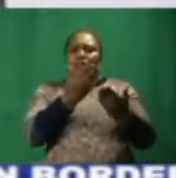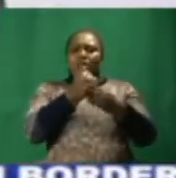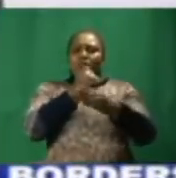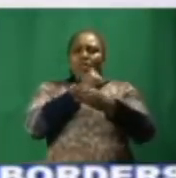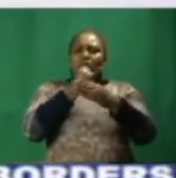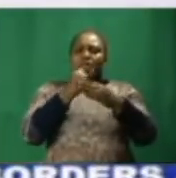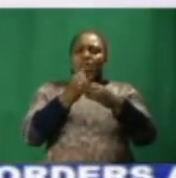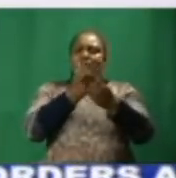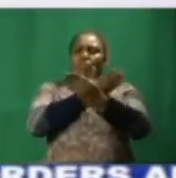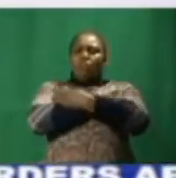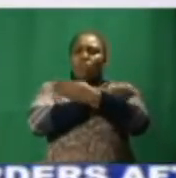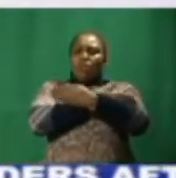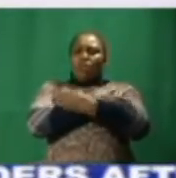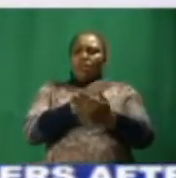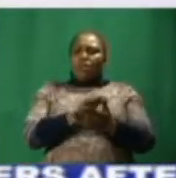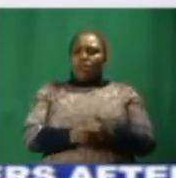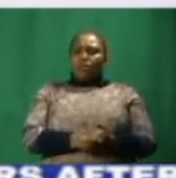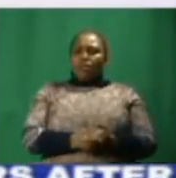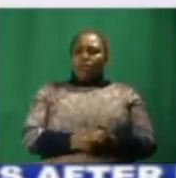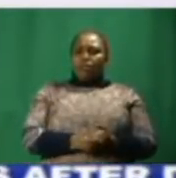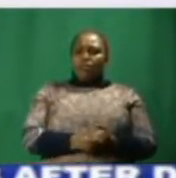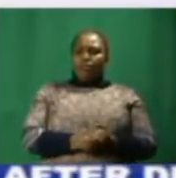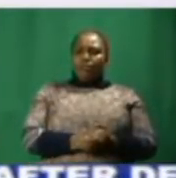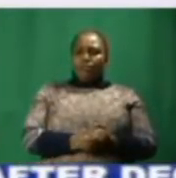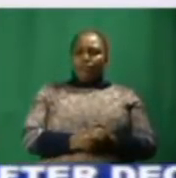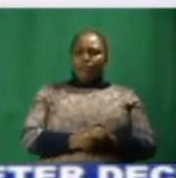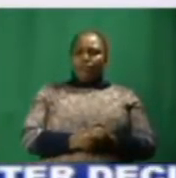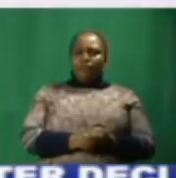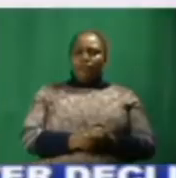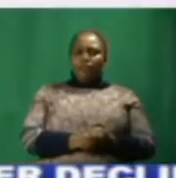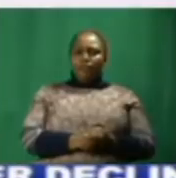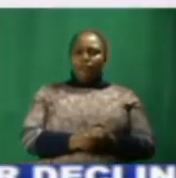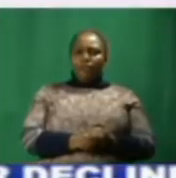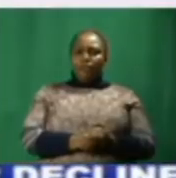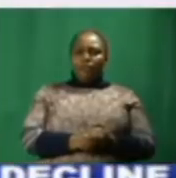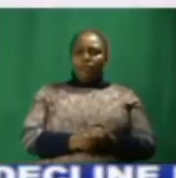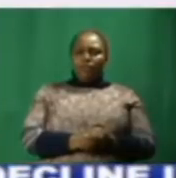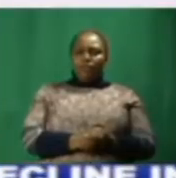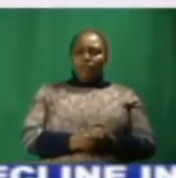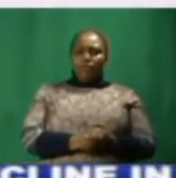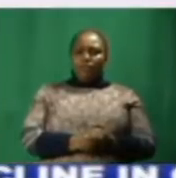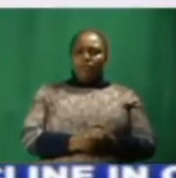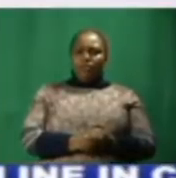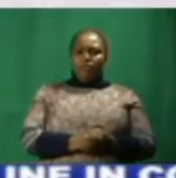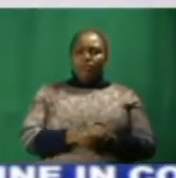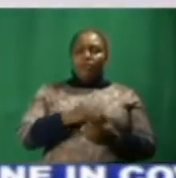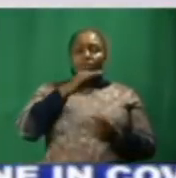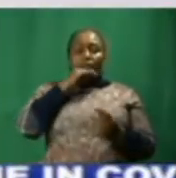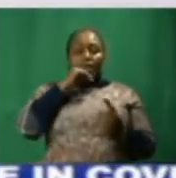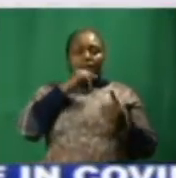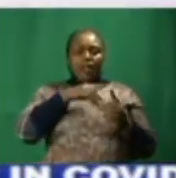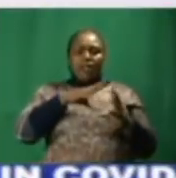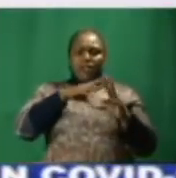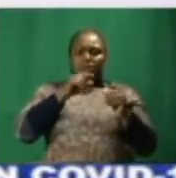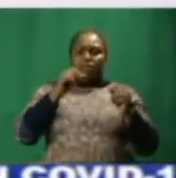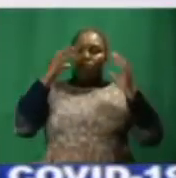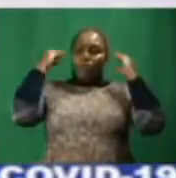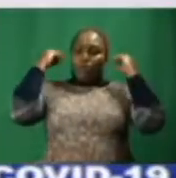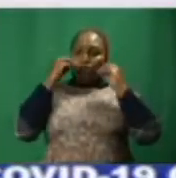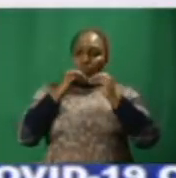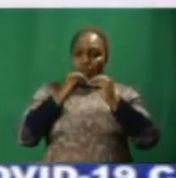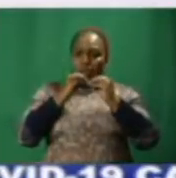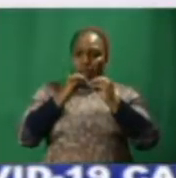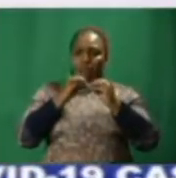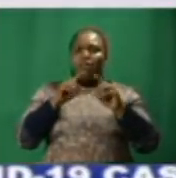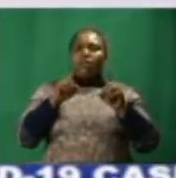Ngiyafuna nokuemphasize ukuthi kuleyo complication leyo, it's a very rare complication, but it's something that bodokotela